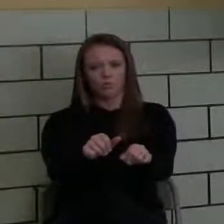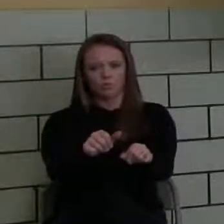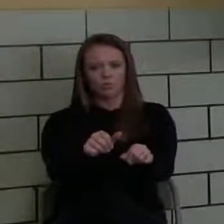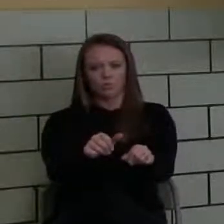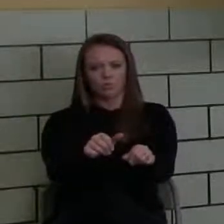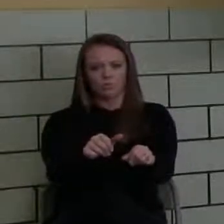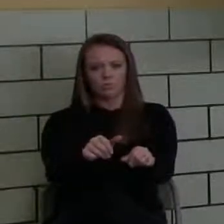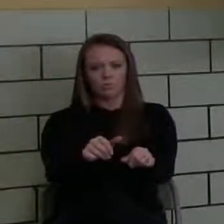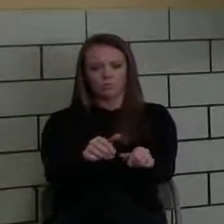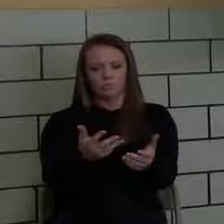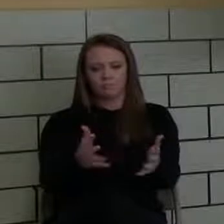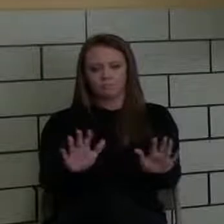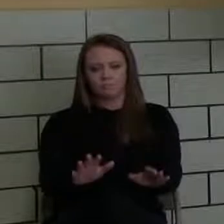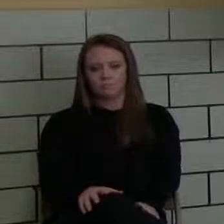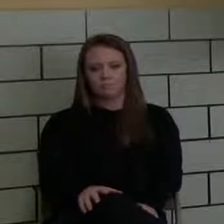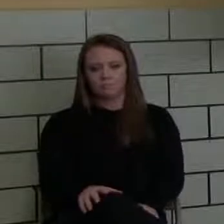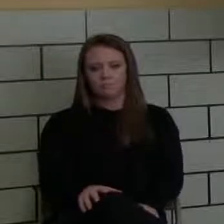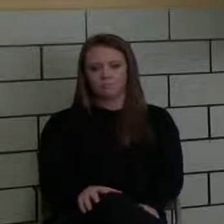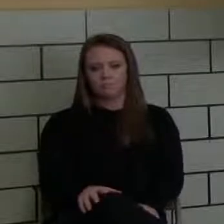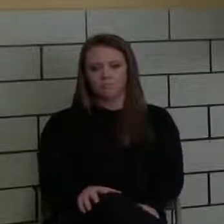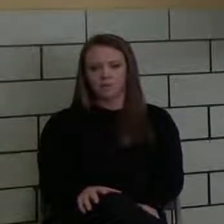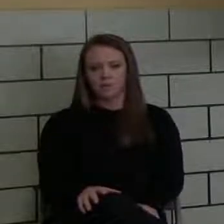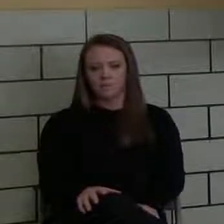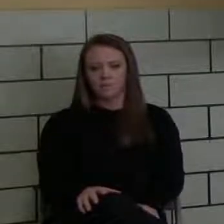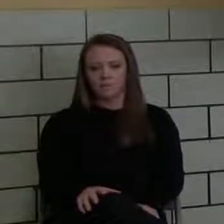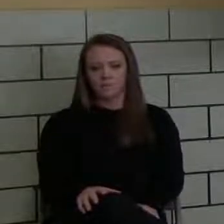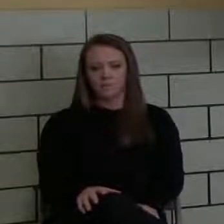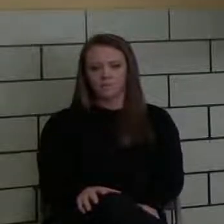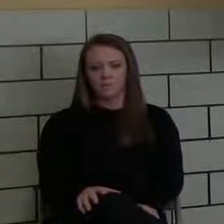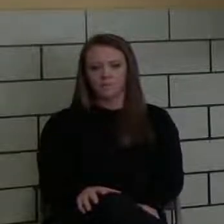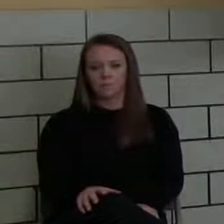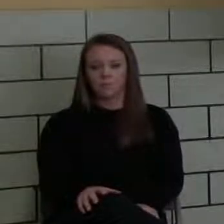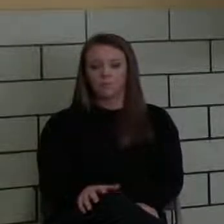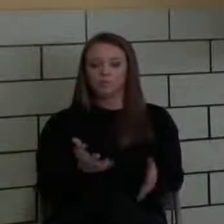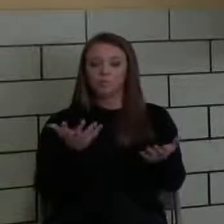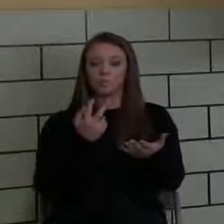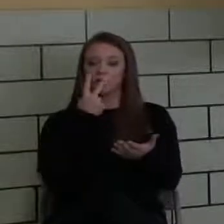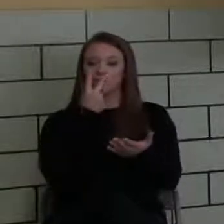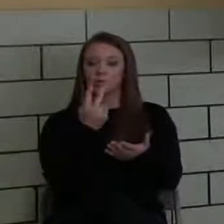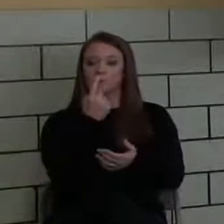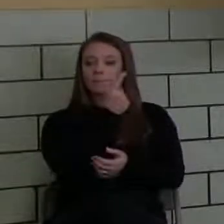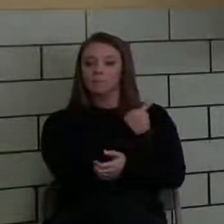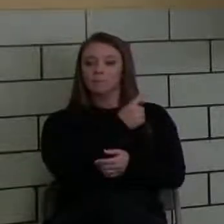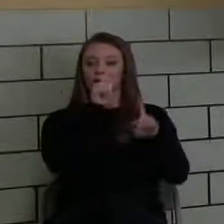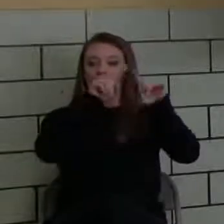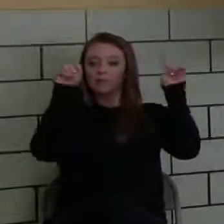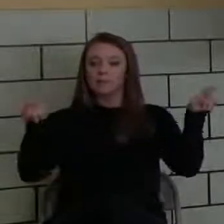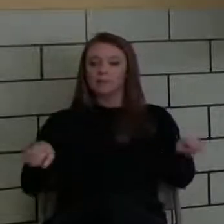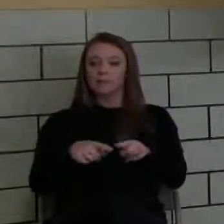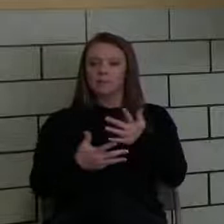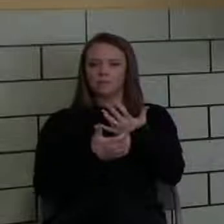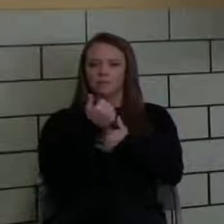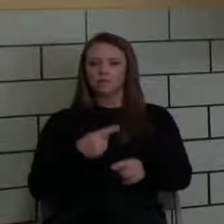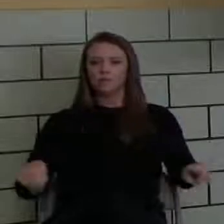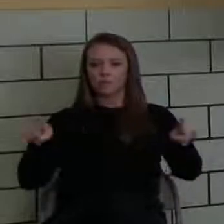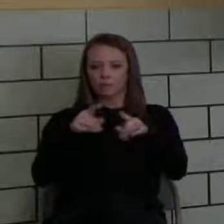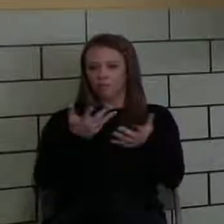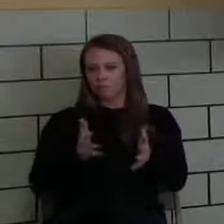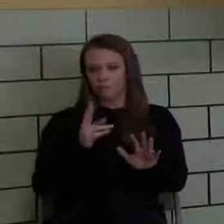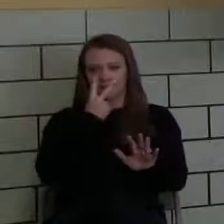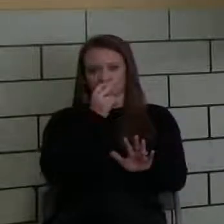for the city. But what you see on the screen here, most of you have probably seen this plan